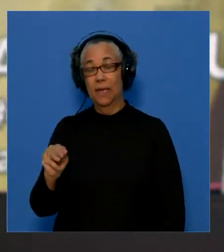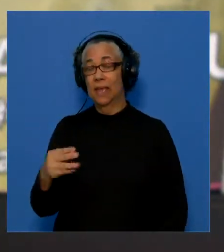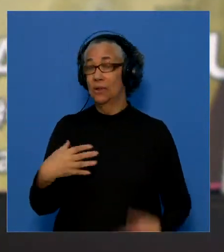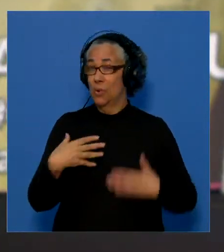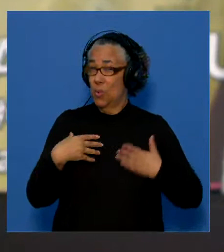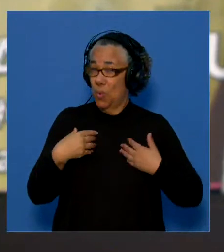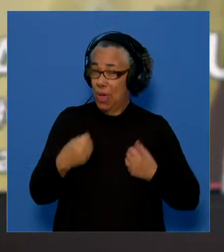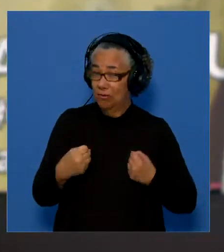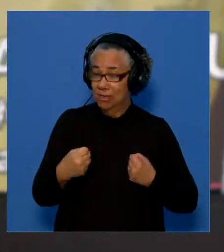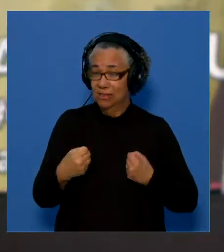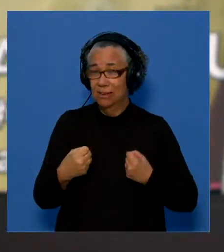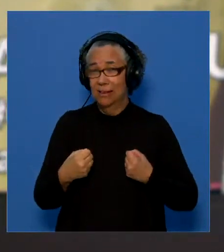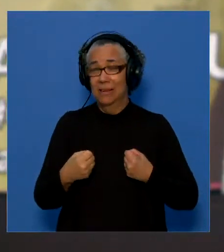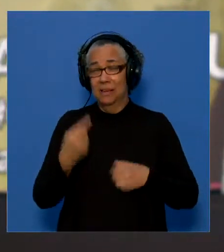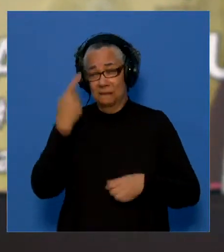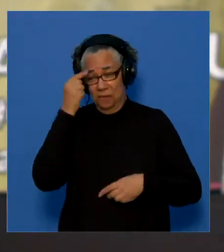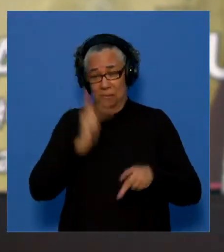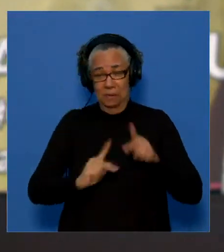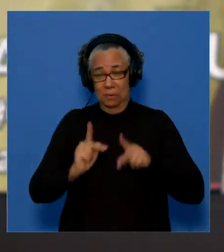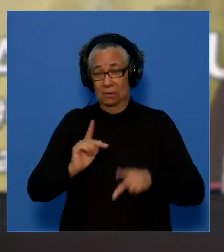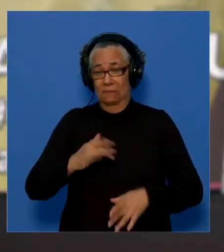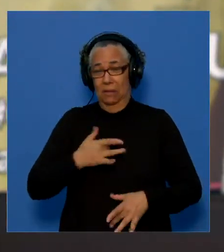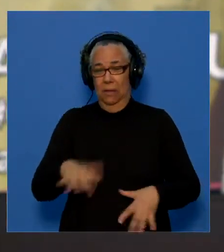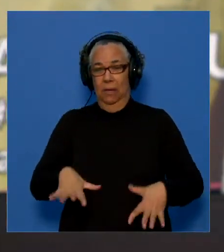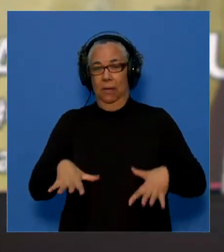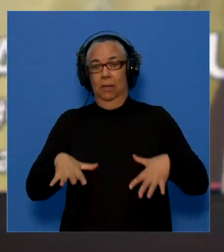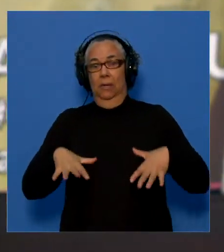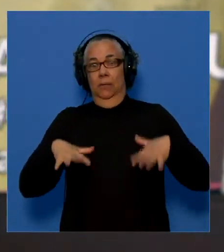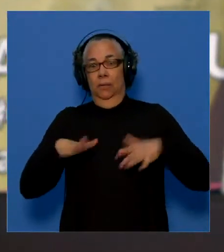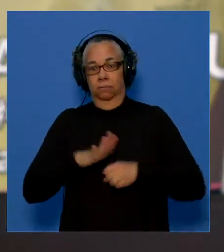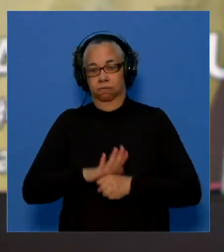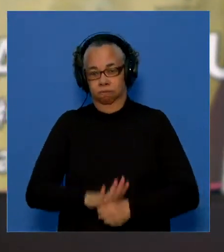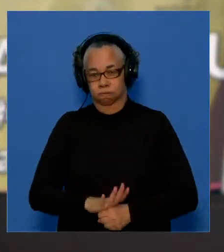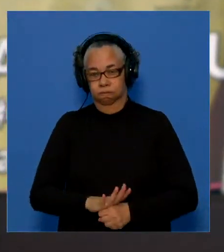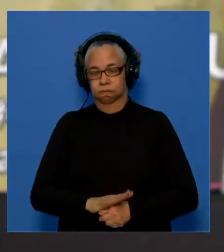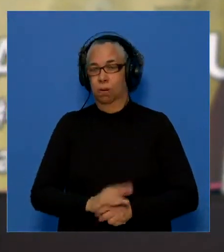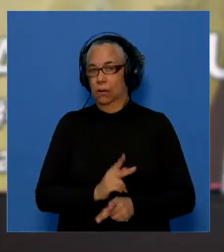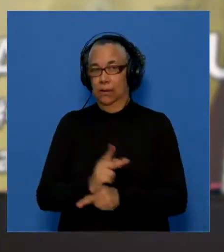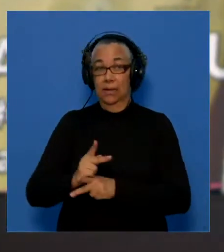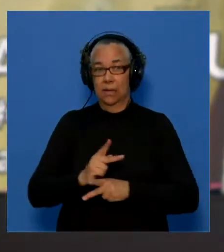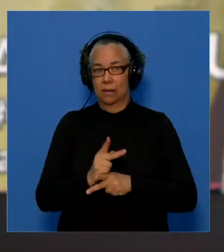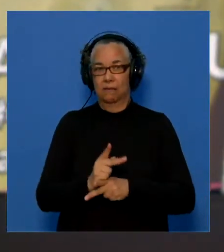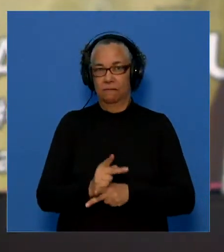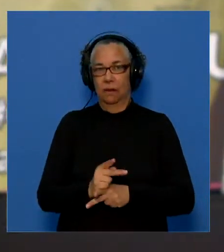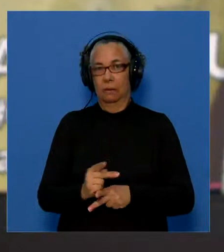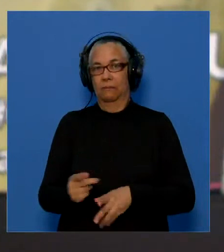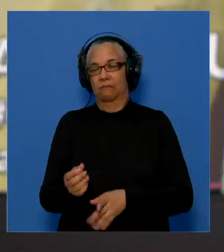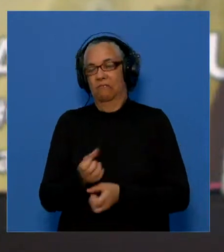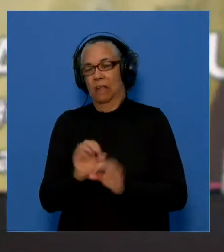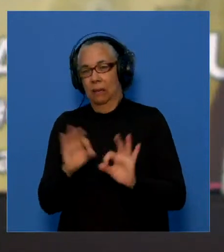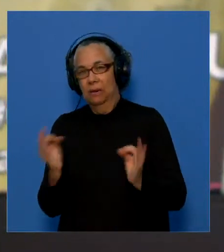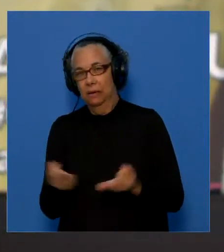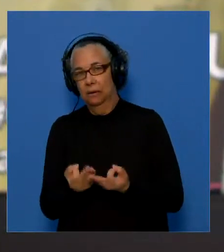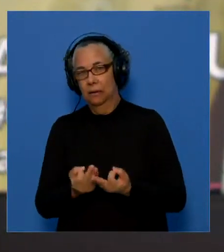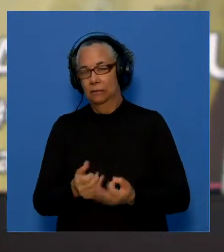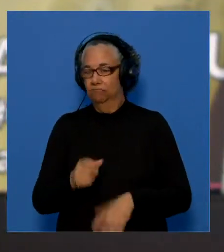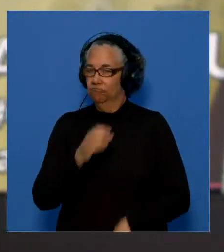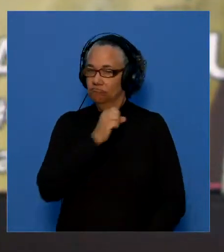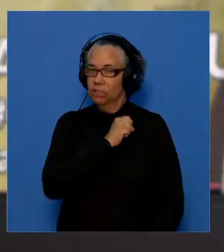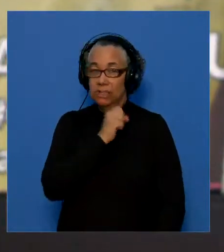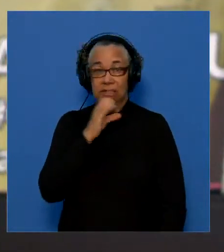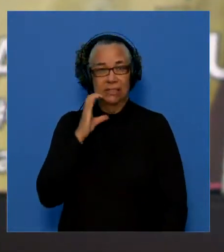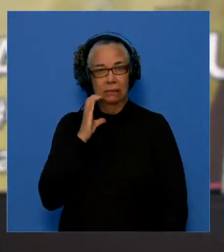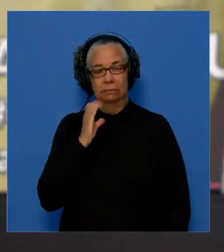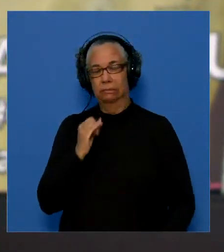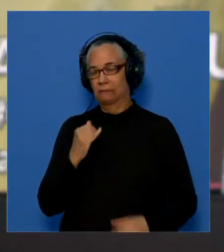feeling anxious, people who may be stressed while taking care of loved ones, seniors who may feel isolated, people who are having a